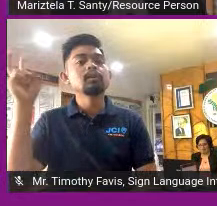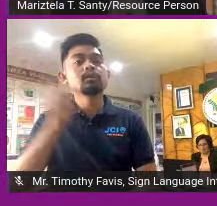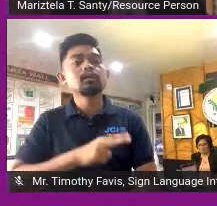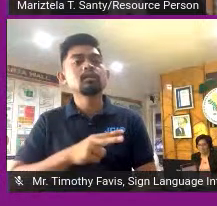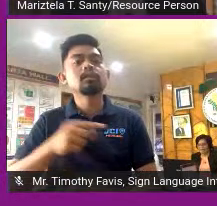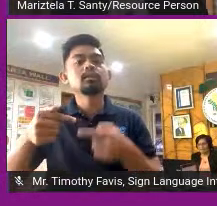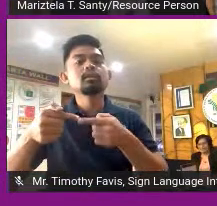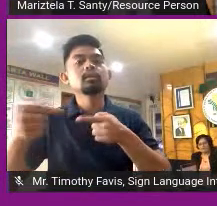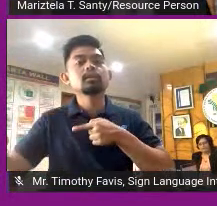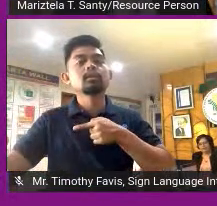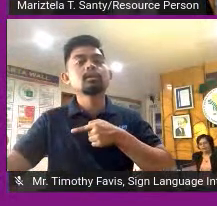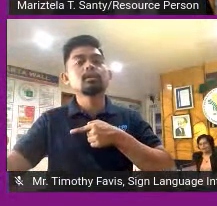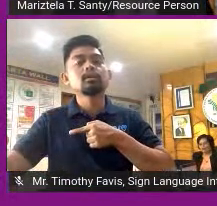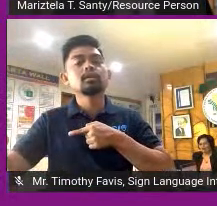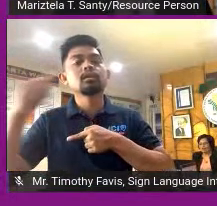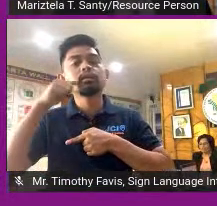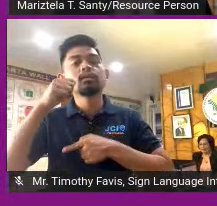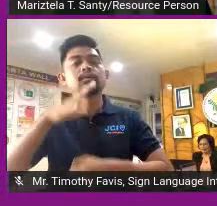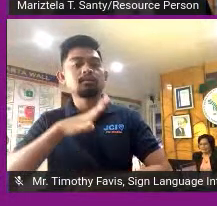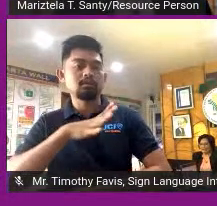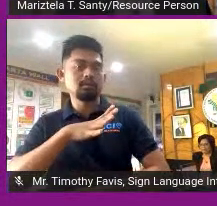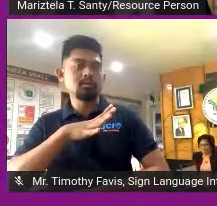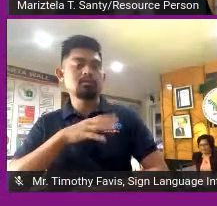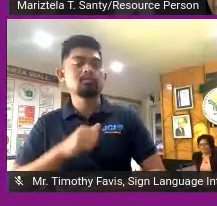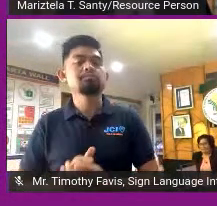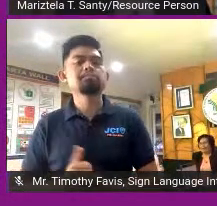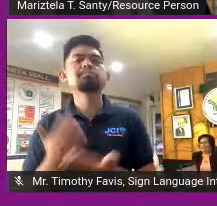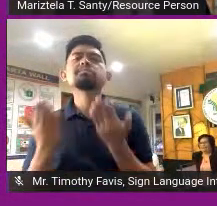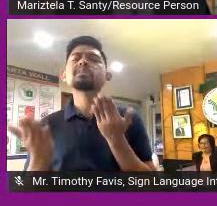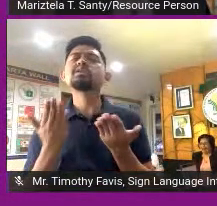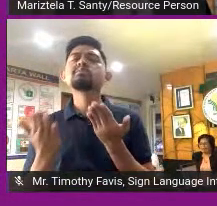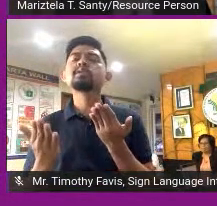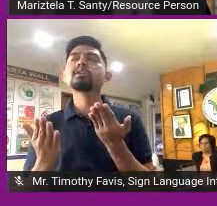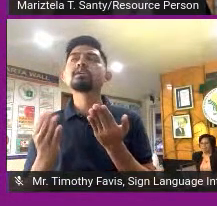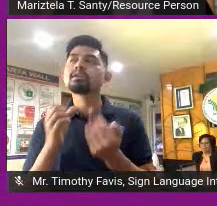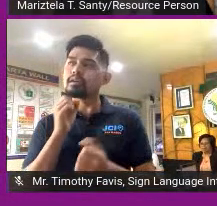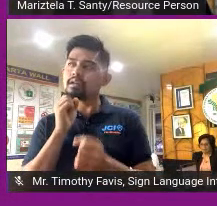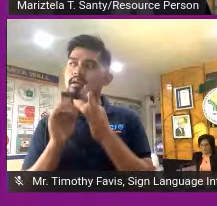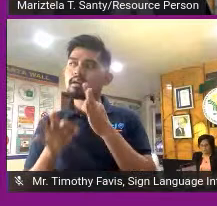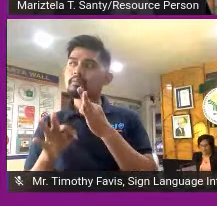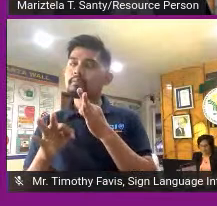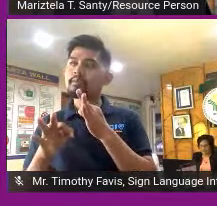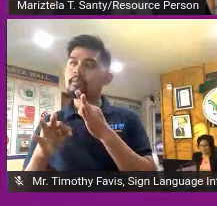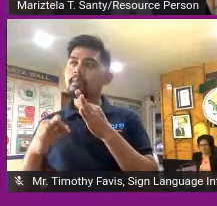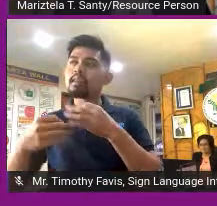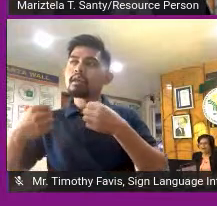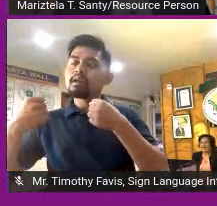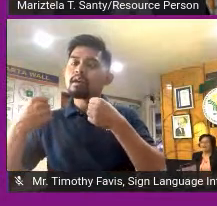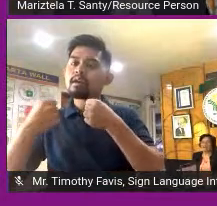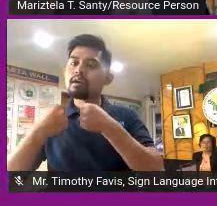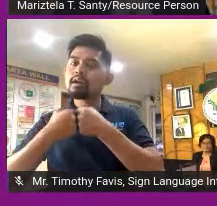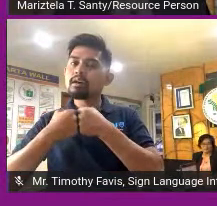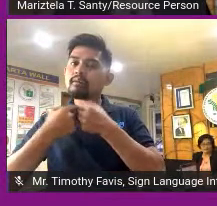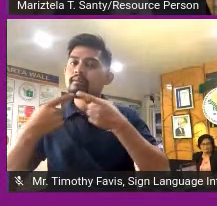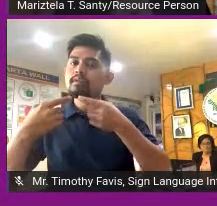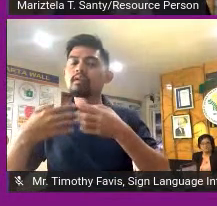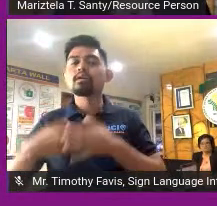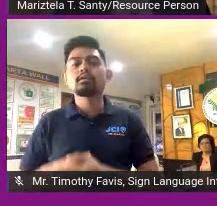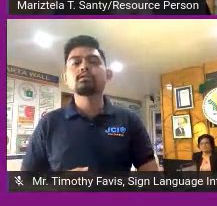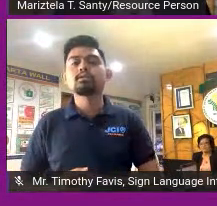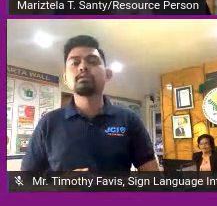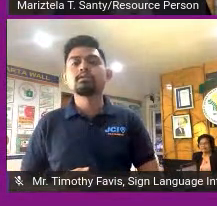women. Siguro kung nilabanan natin at alam ng kababaihan ang